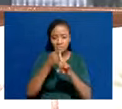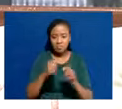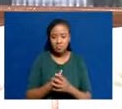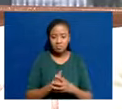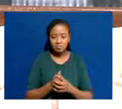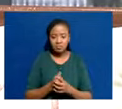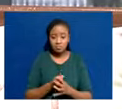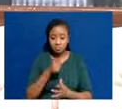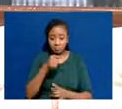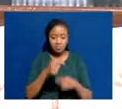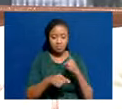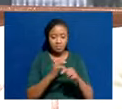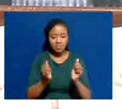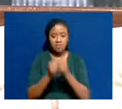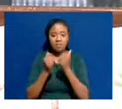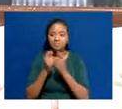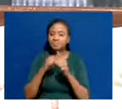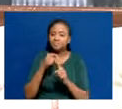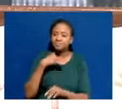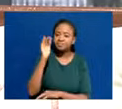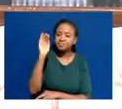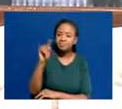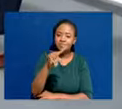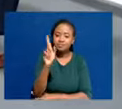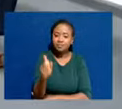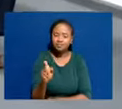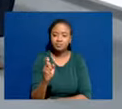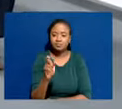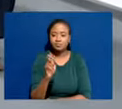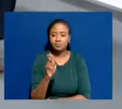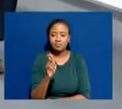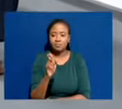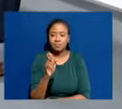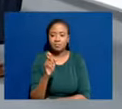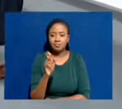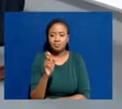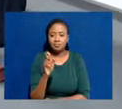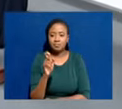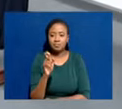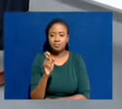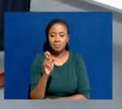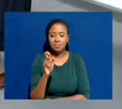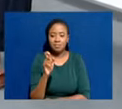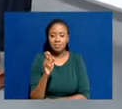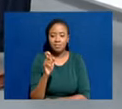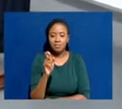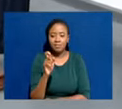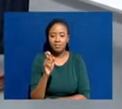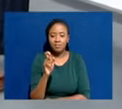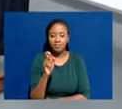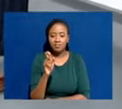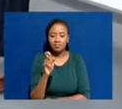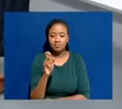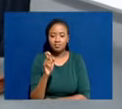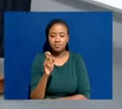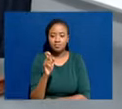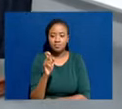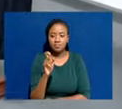among many revenue streams. But Governor, let me ask you this. And it all sounds so fantastic, but... it's reality. There's a